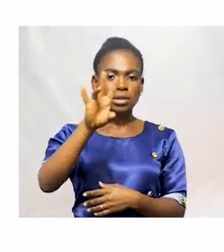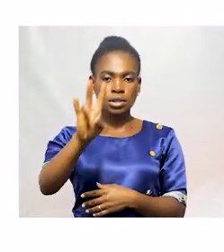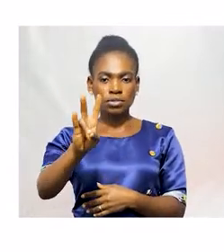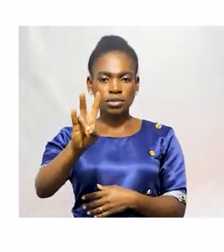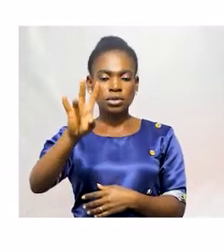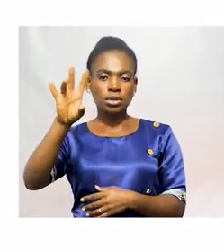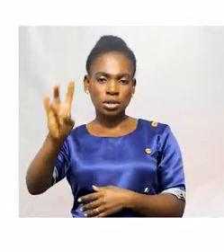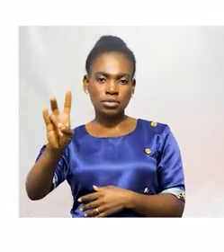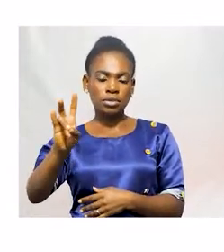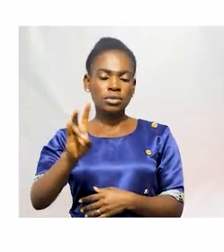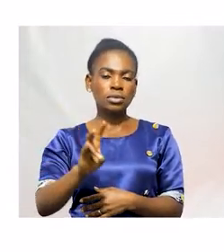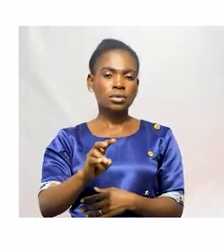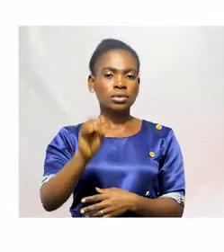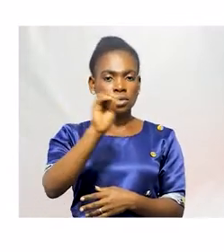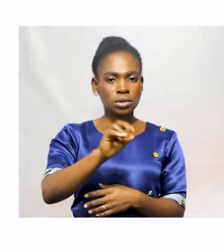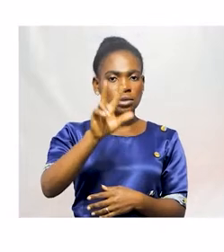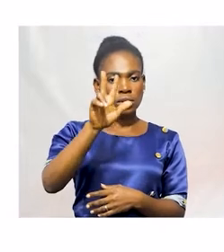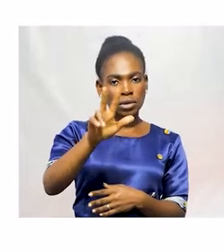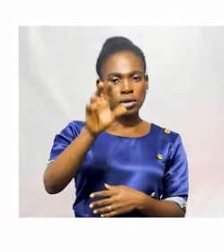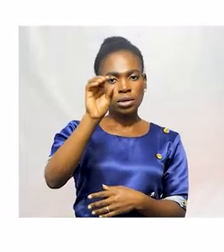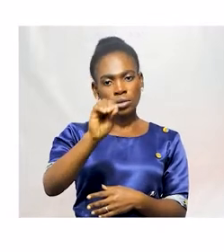030-263-4777.